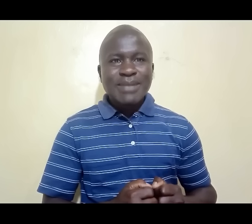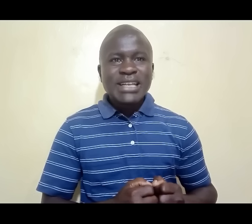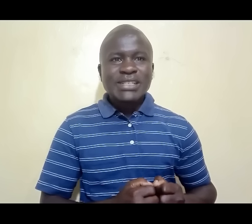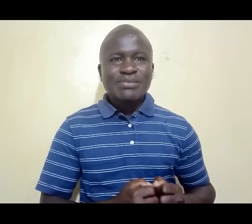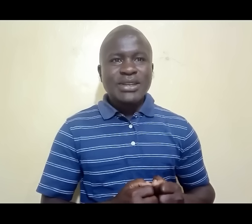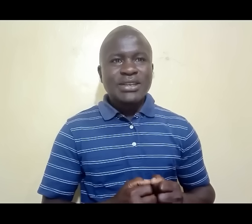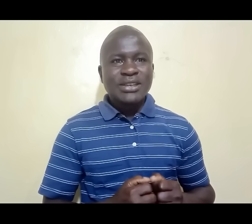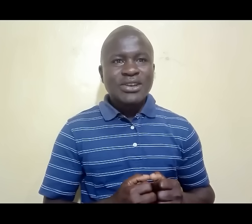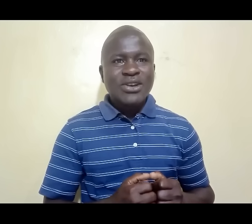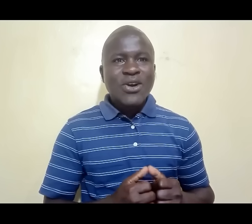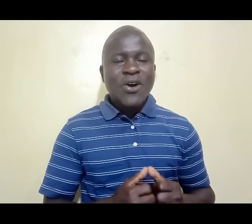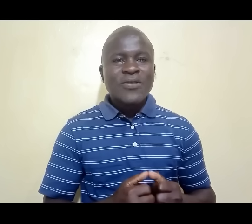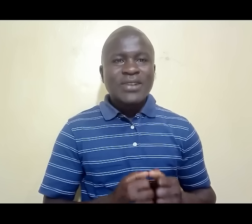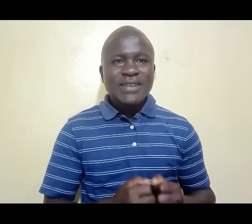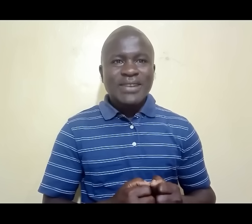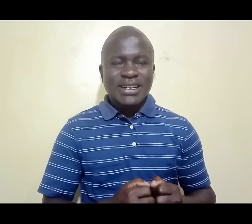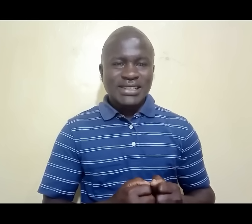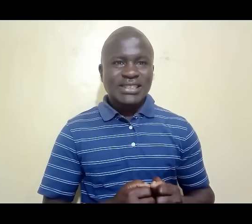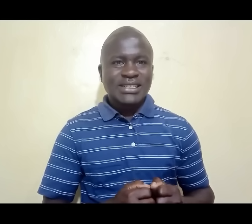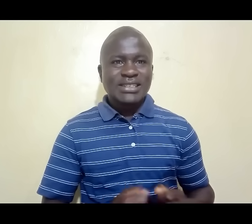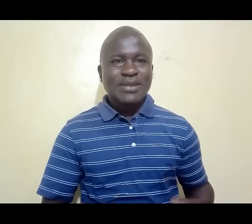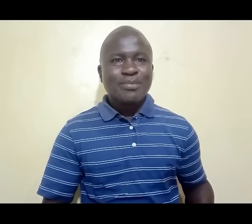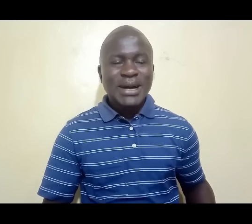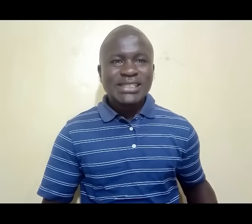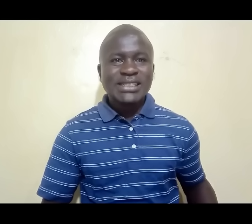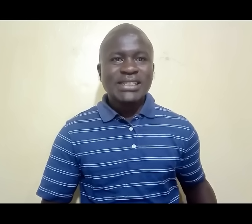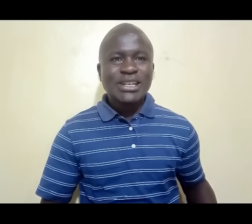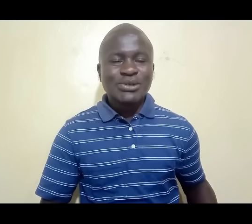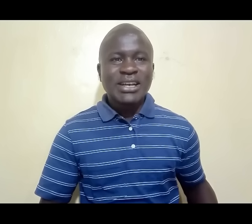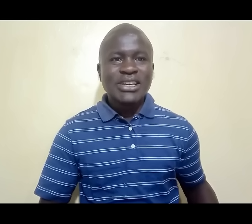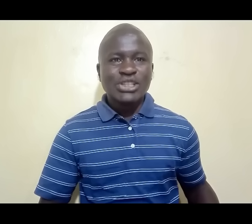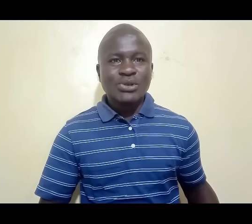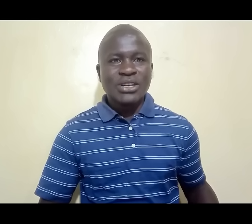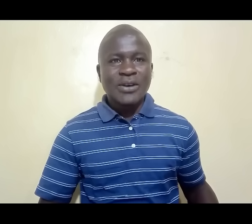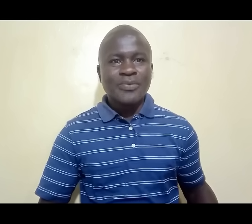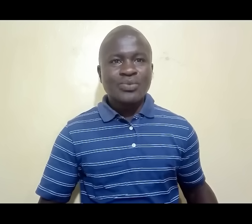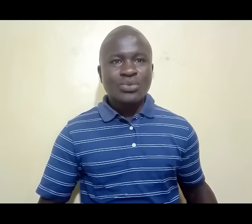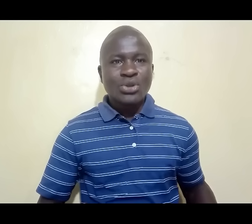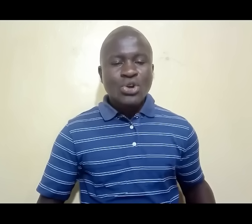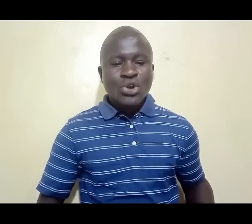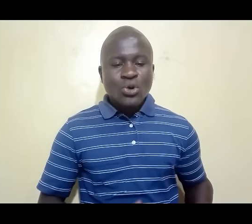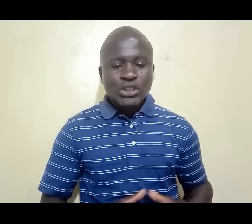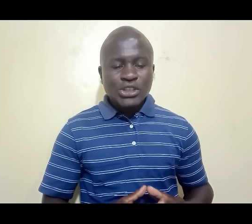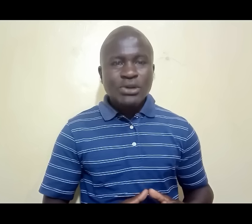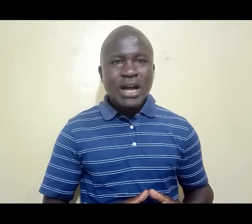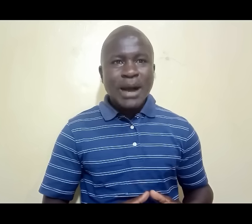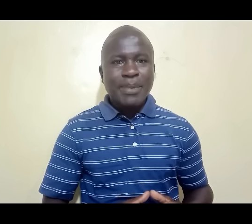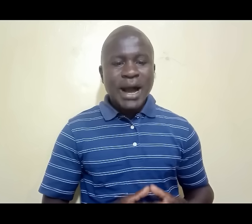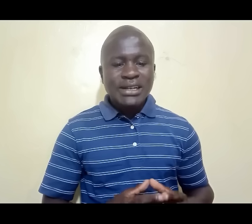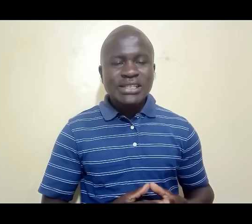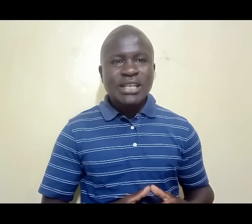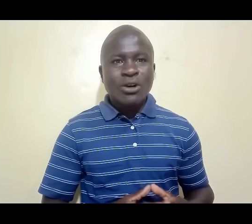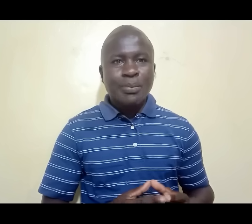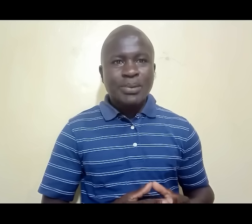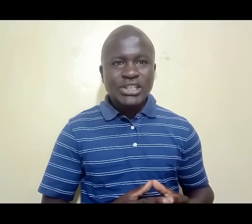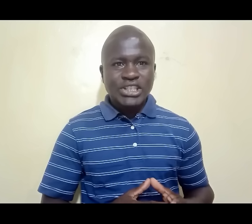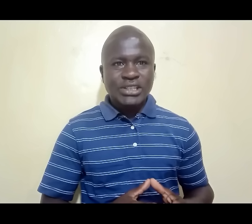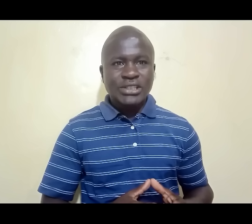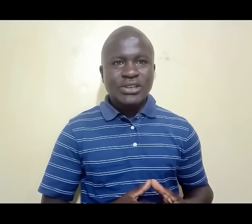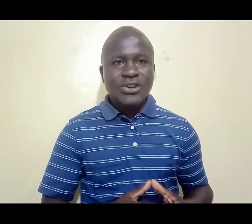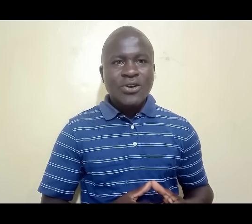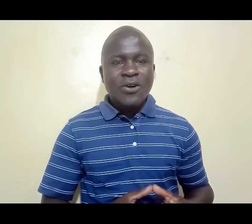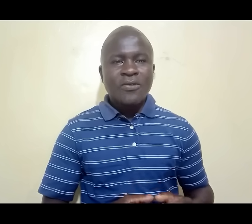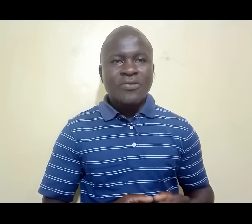It reminds me of Reverend Martin Luther King Jr., who stood up against the